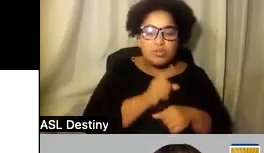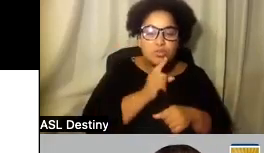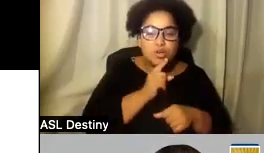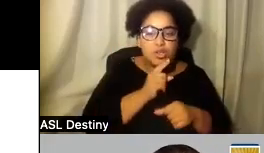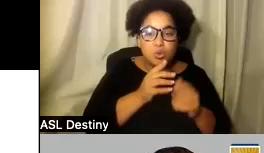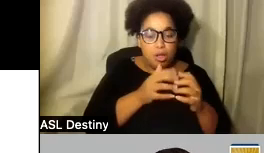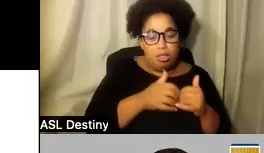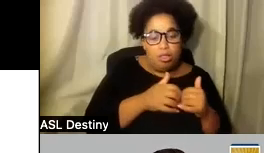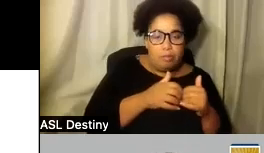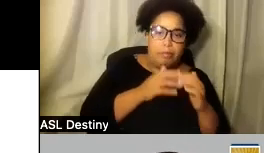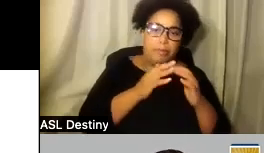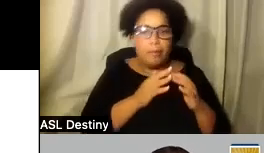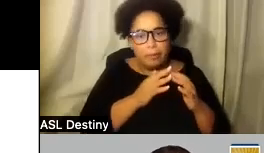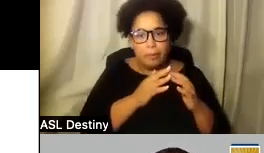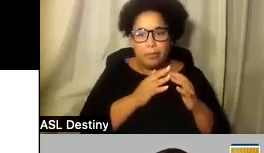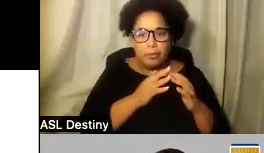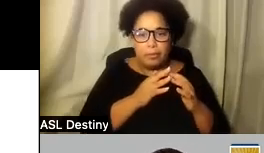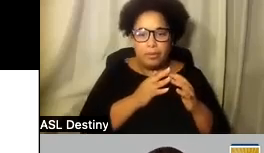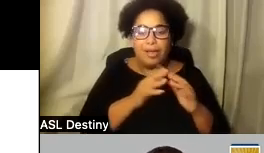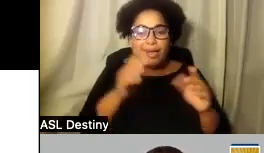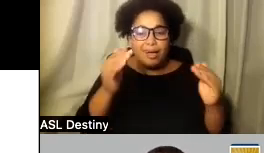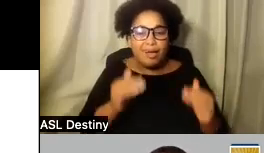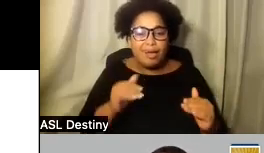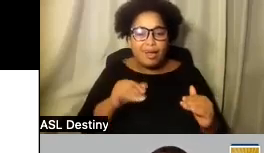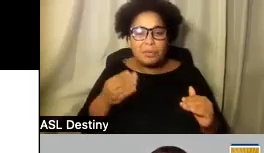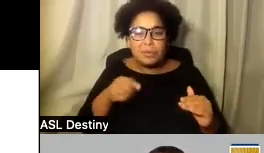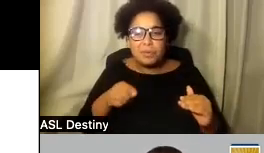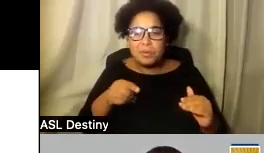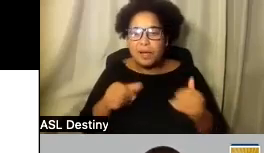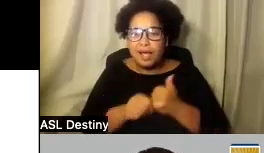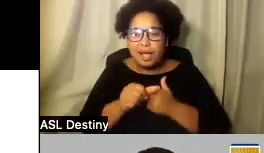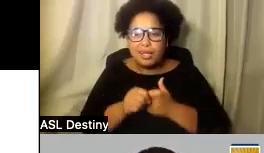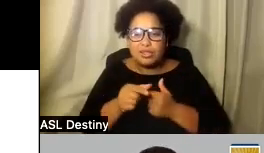again, where hazard mitigation is looking to go